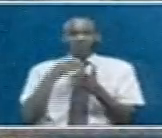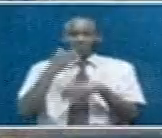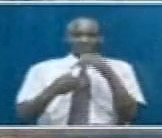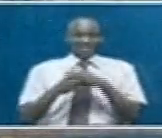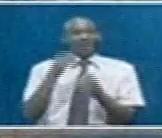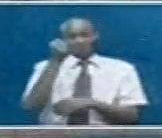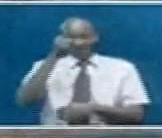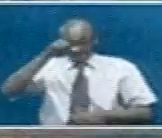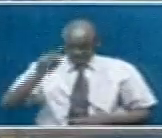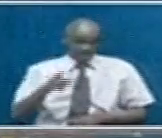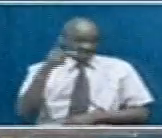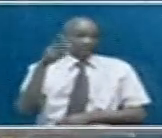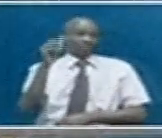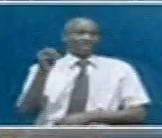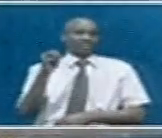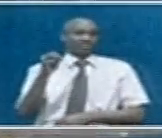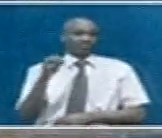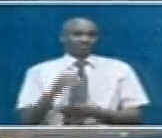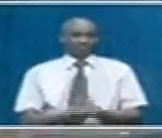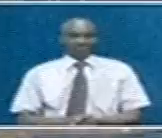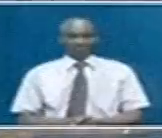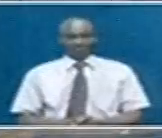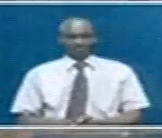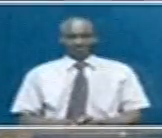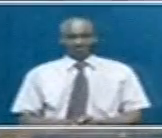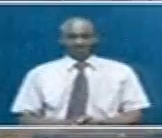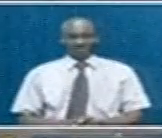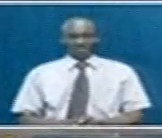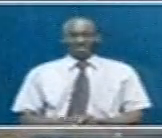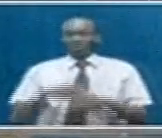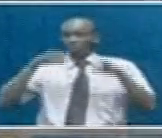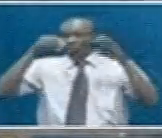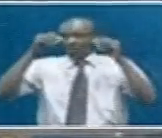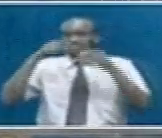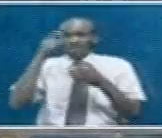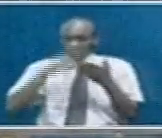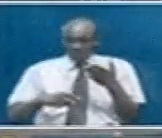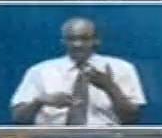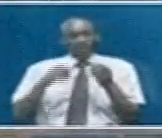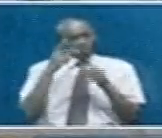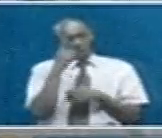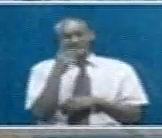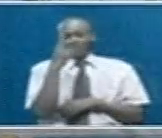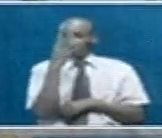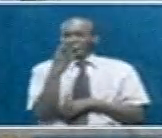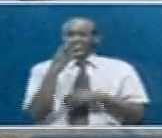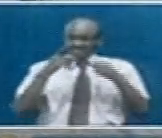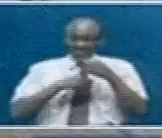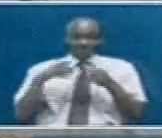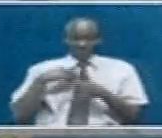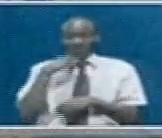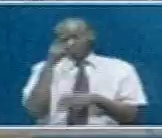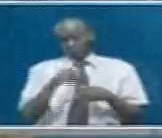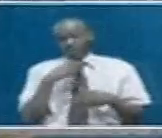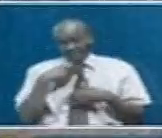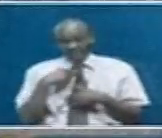another 5,000 kilometers. The qualification phase attracted 146 bidders, of which 49 of